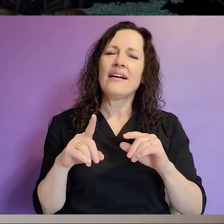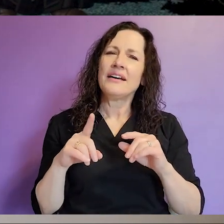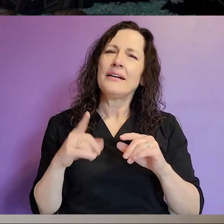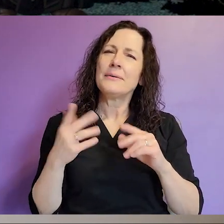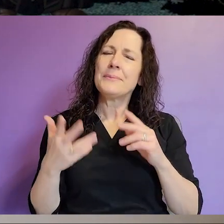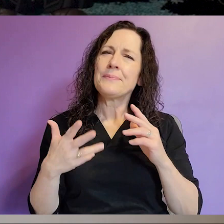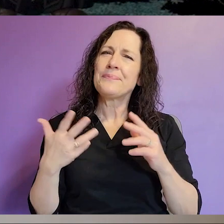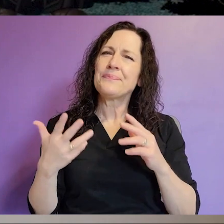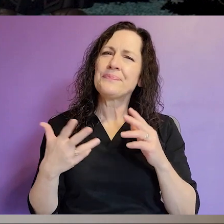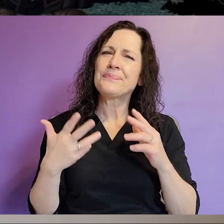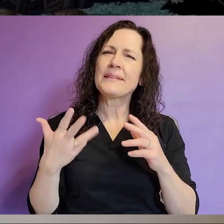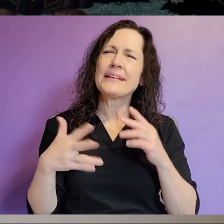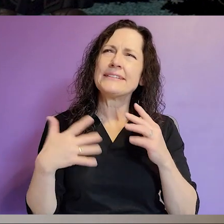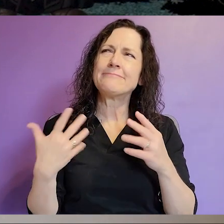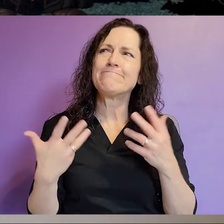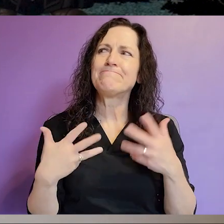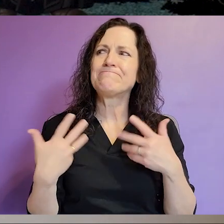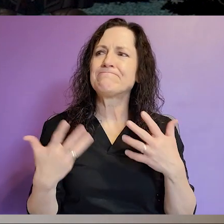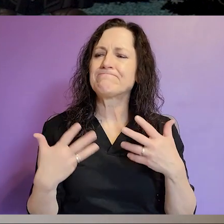But